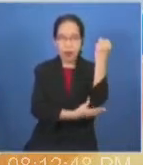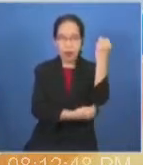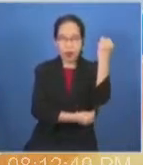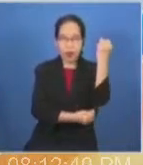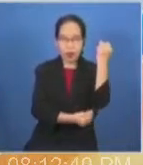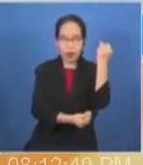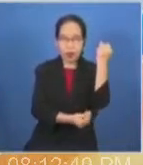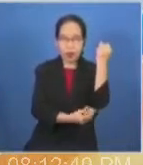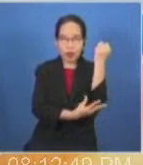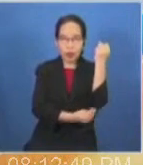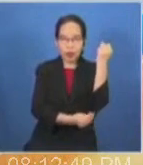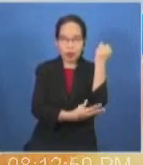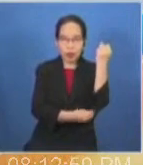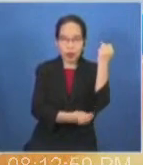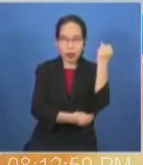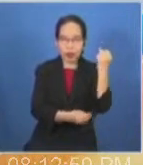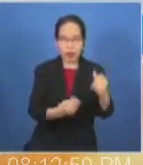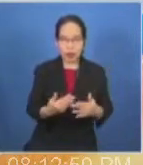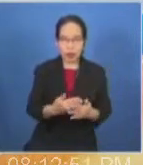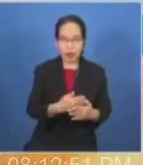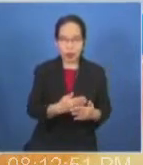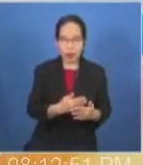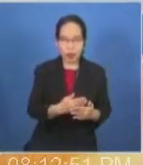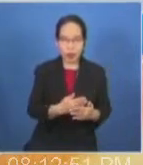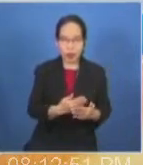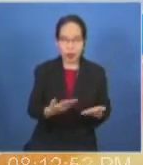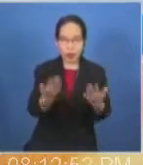They are among the poorest of the poor.